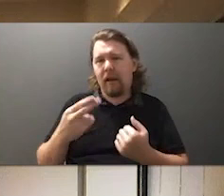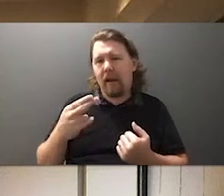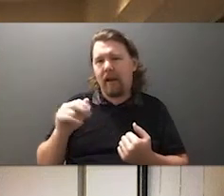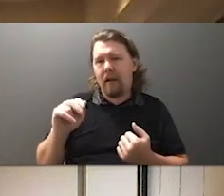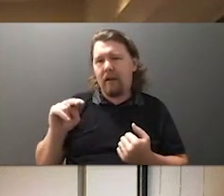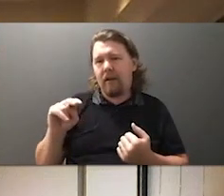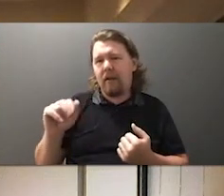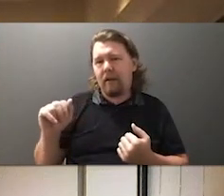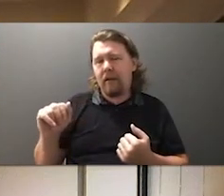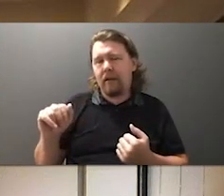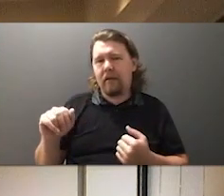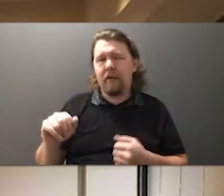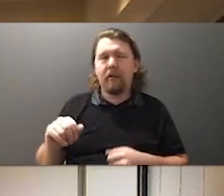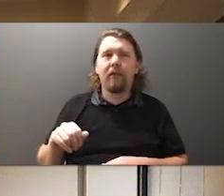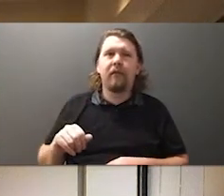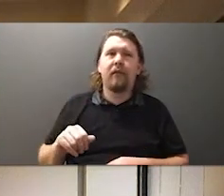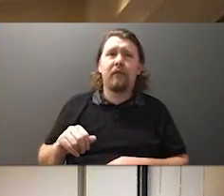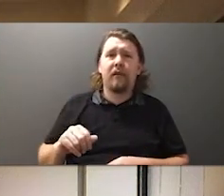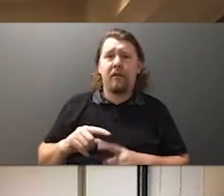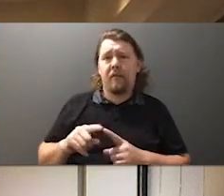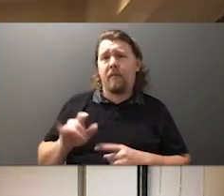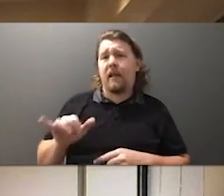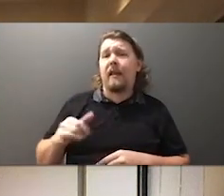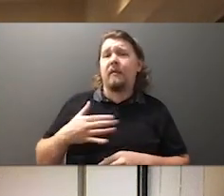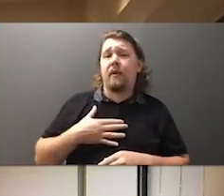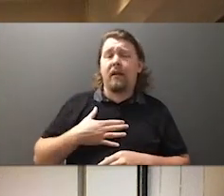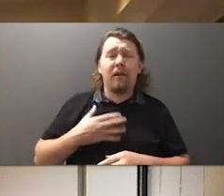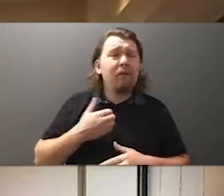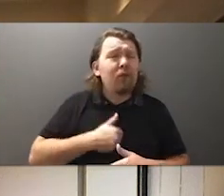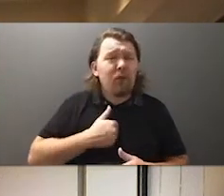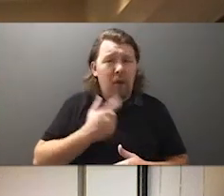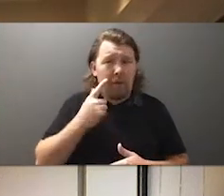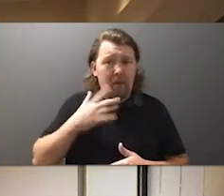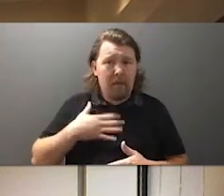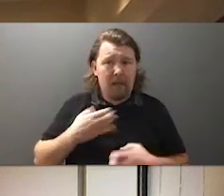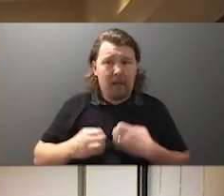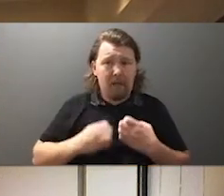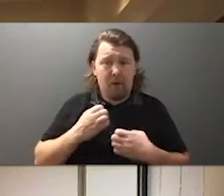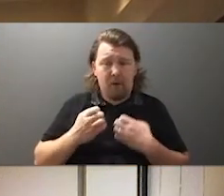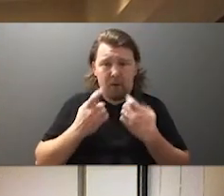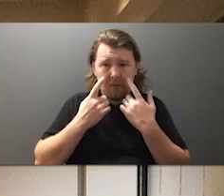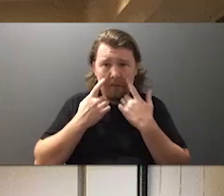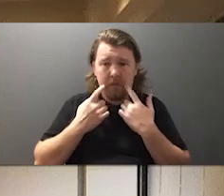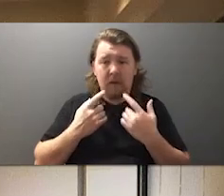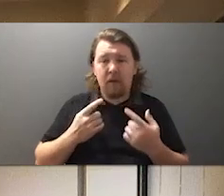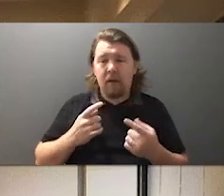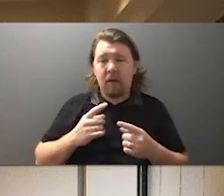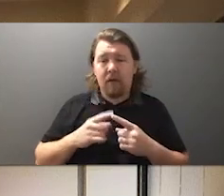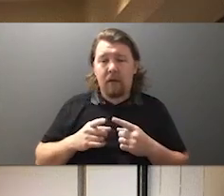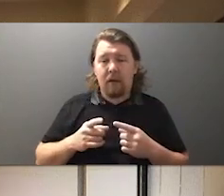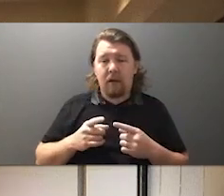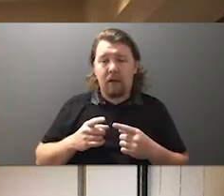kind of the real story behind it. And pardon me for my emotion because I lost her